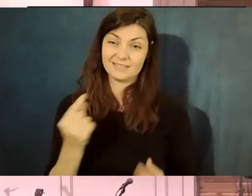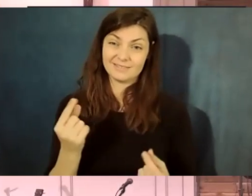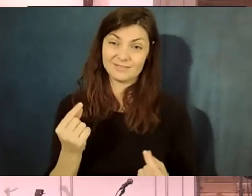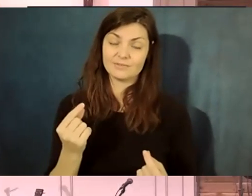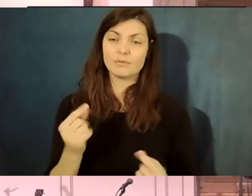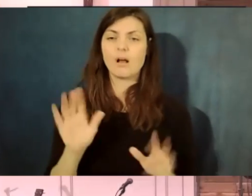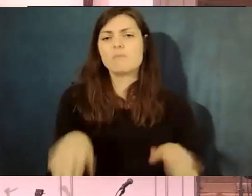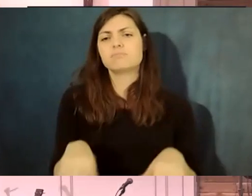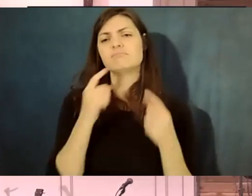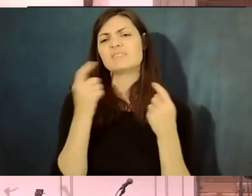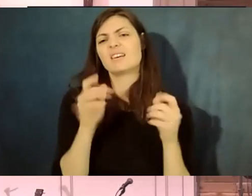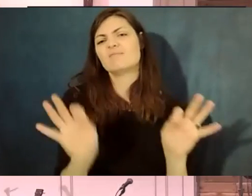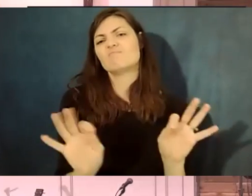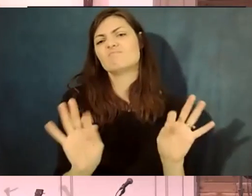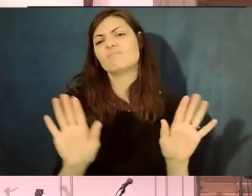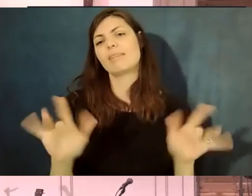lightly.